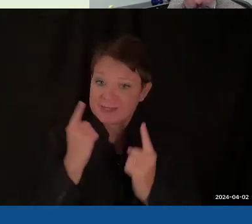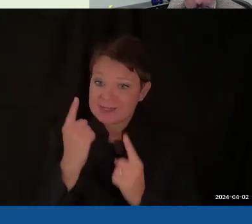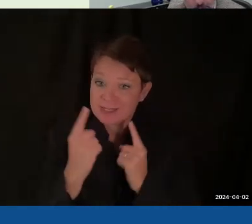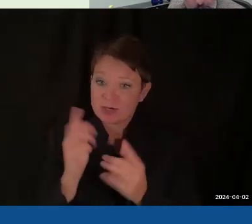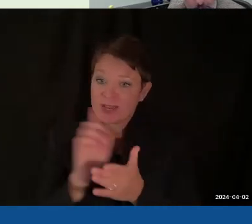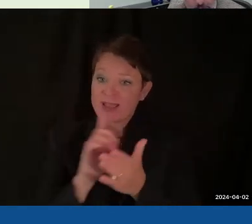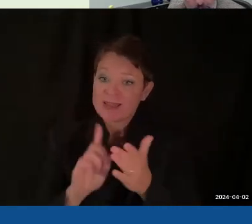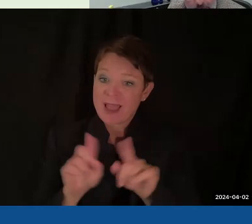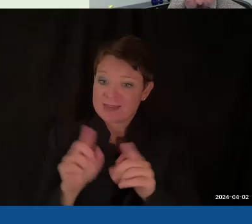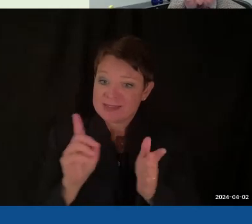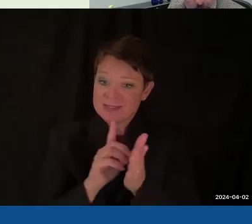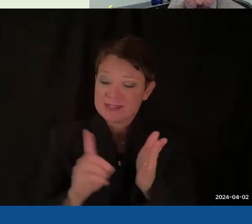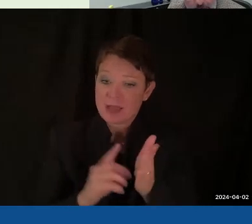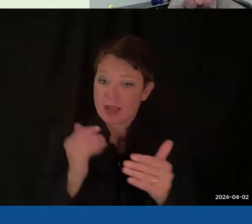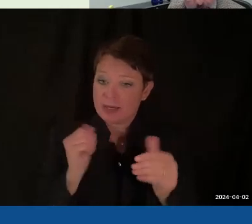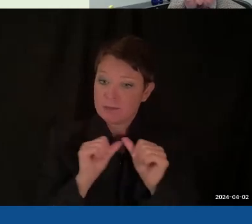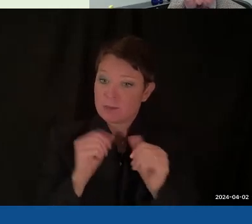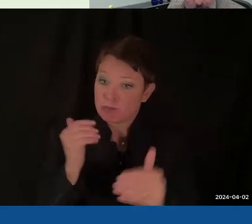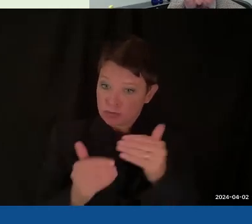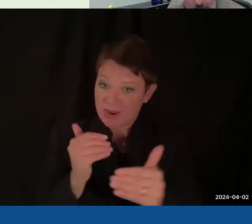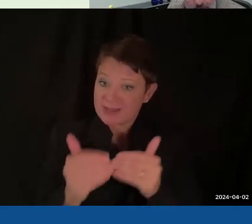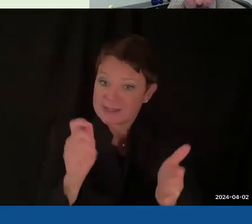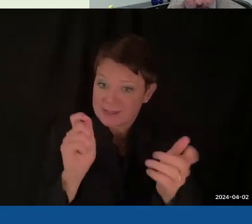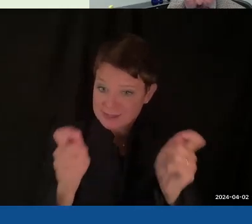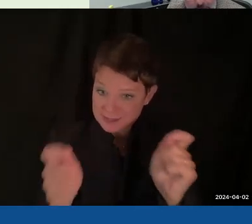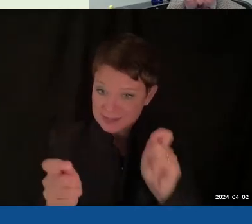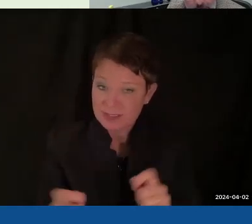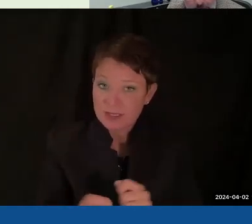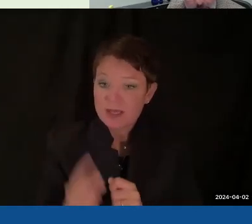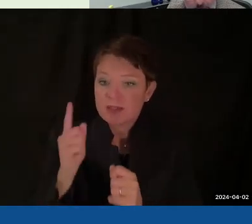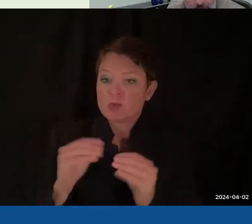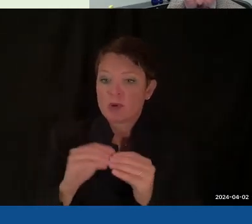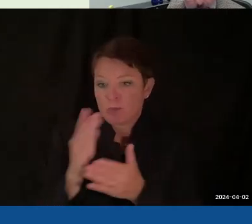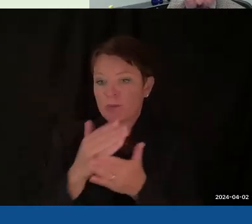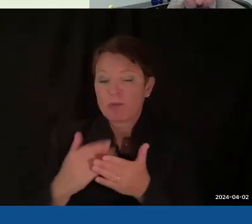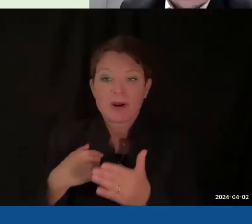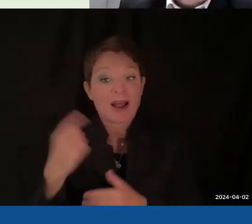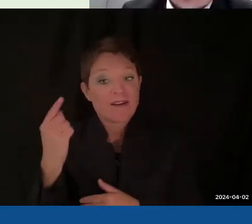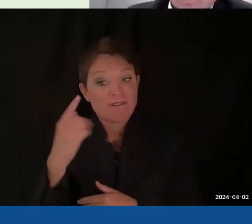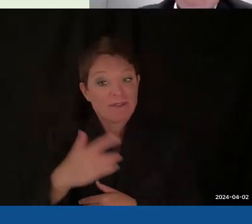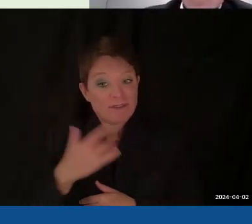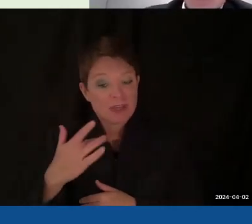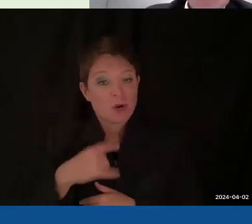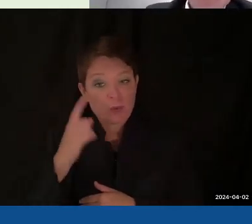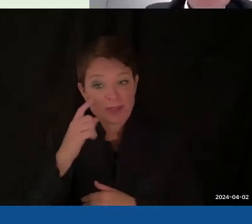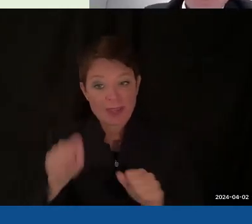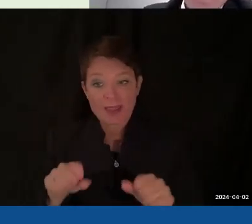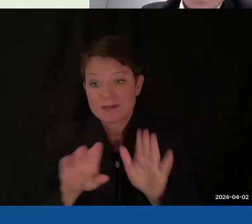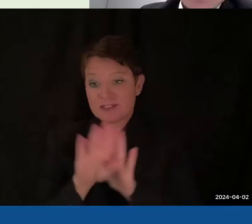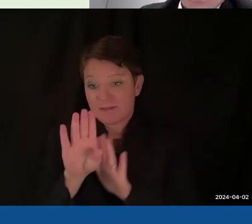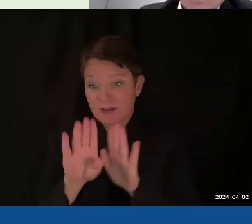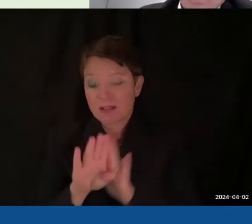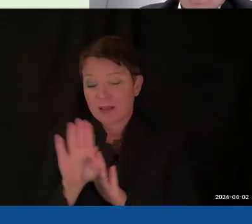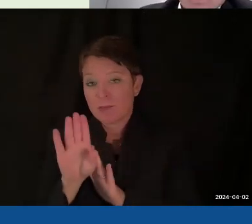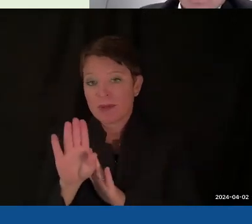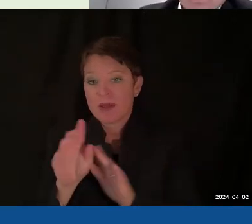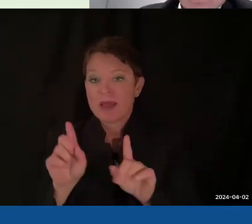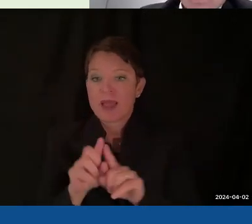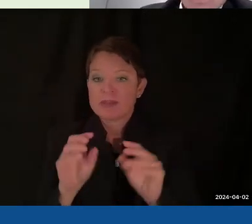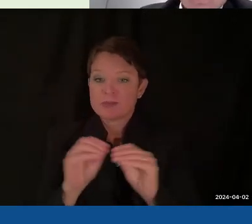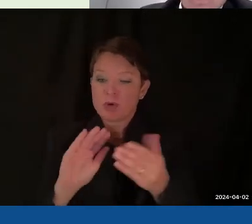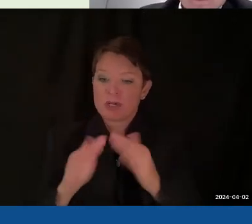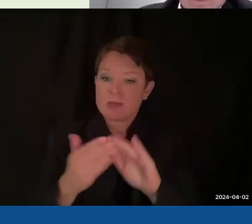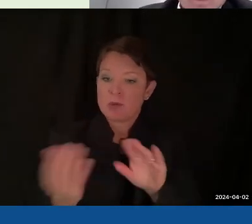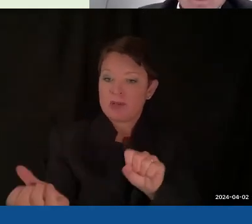design progresses, certainly. And this is just one more element that I think we'll develop as more community